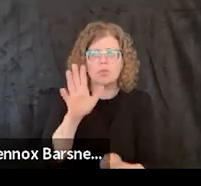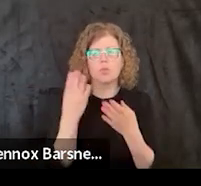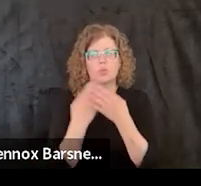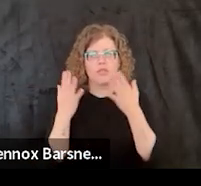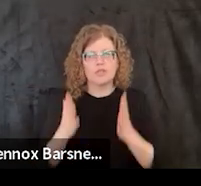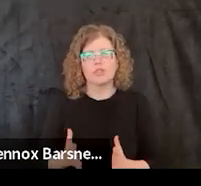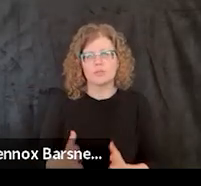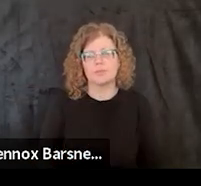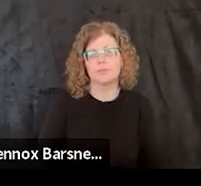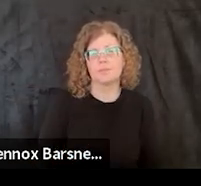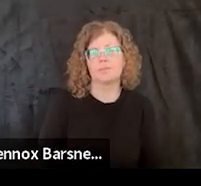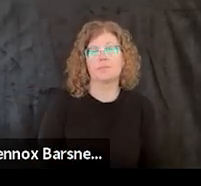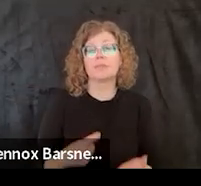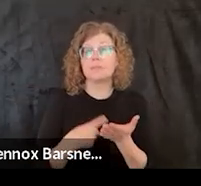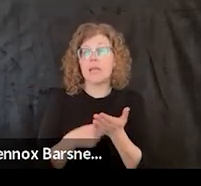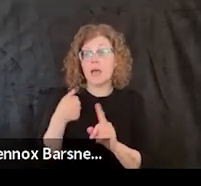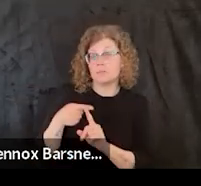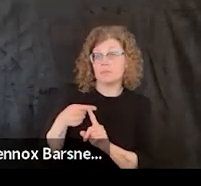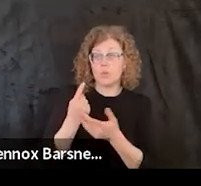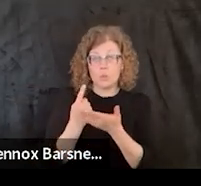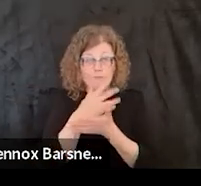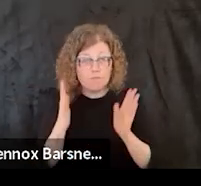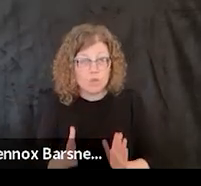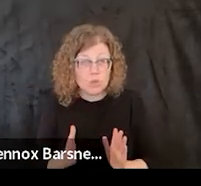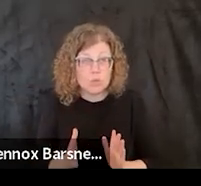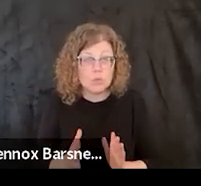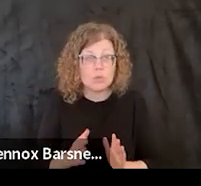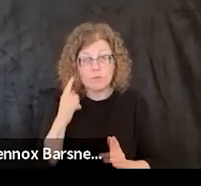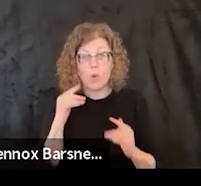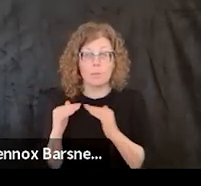will be shared about the peer assessment in a few slides.